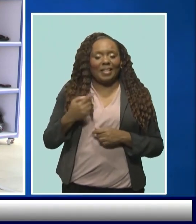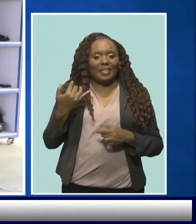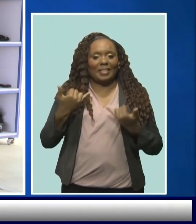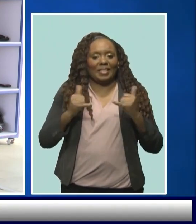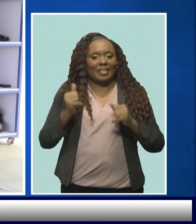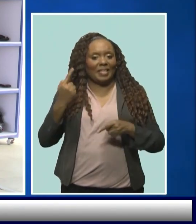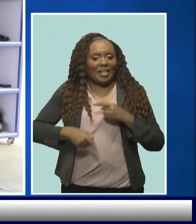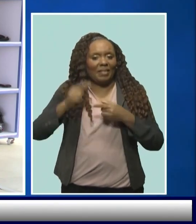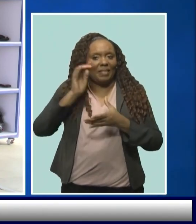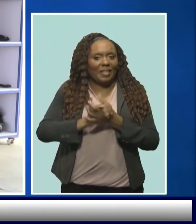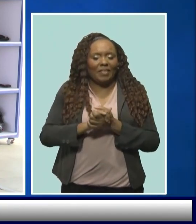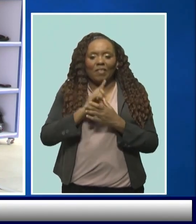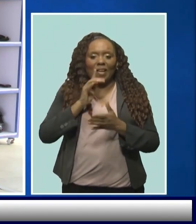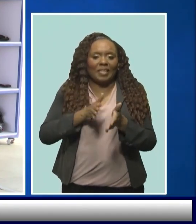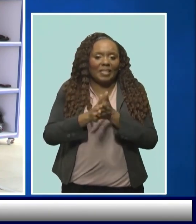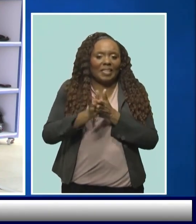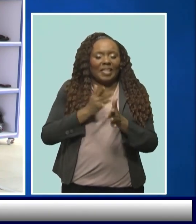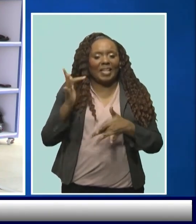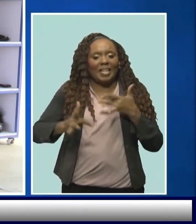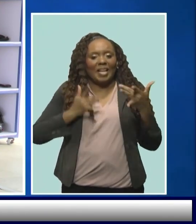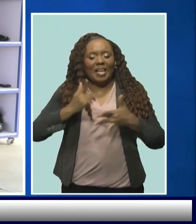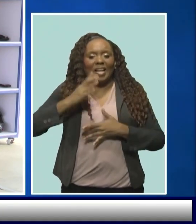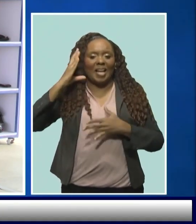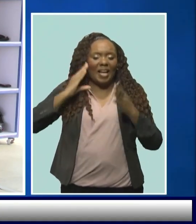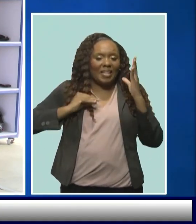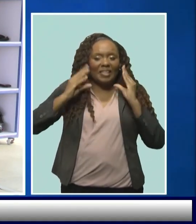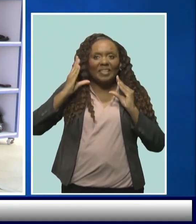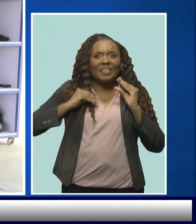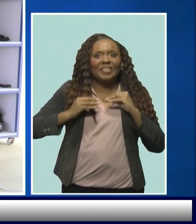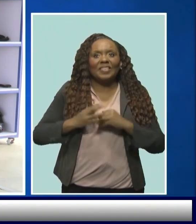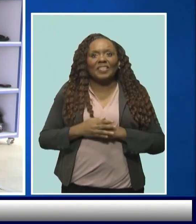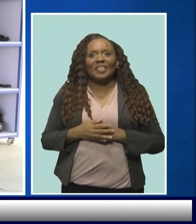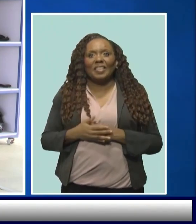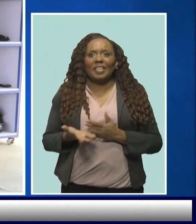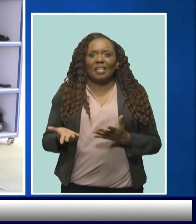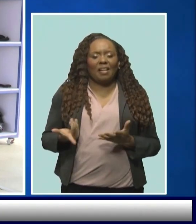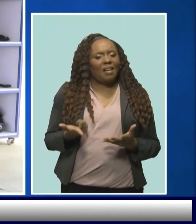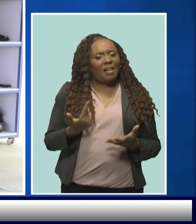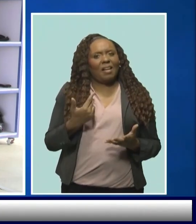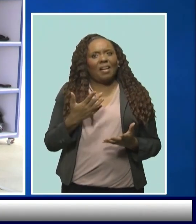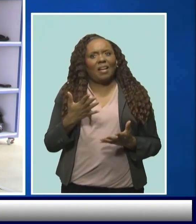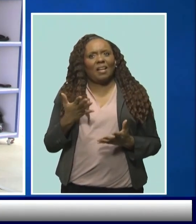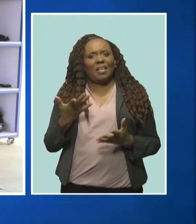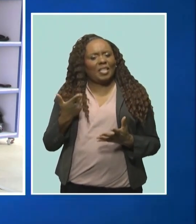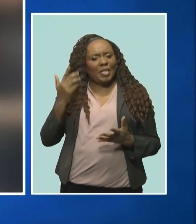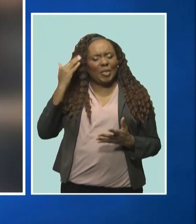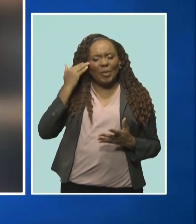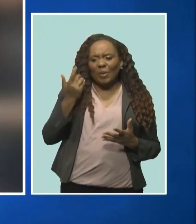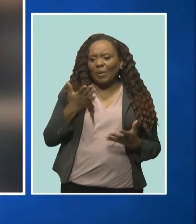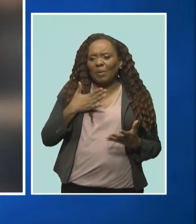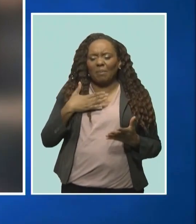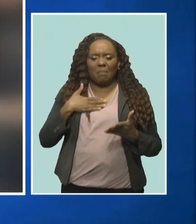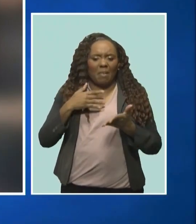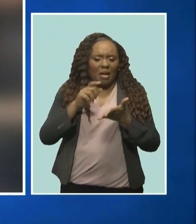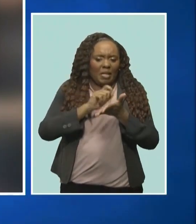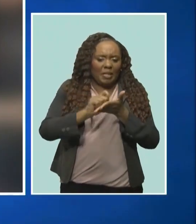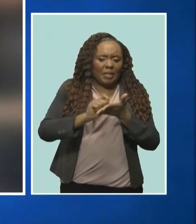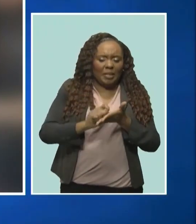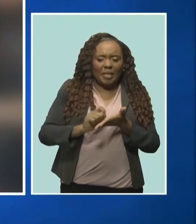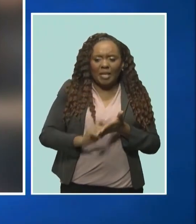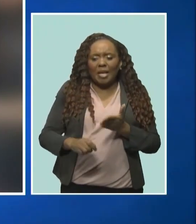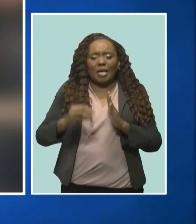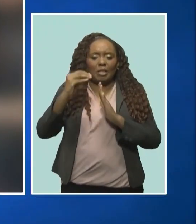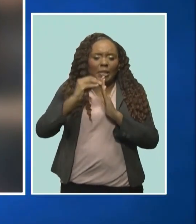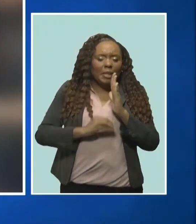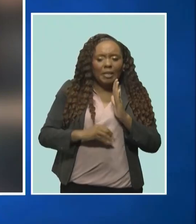exciting experience because it went from like the same type of reports that were just put into WhatsApp groups and have these long rants